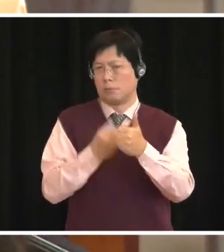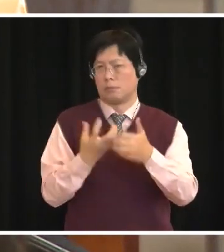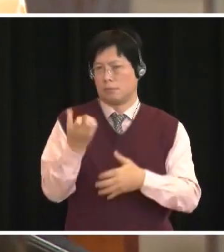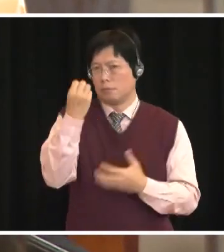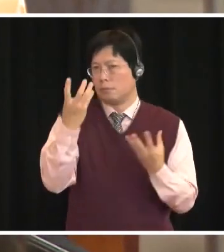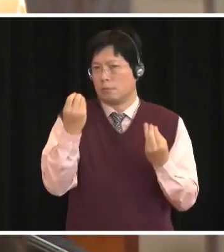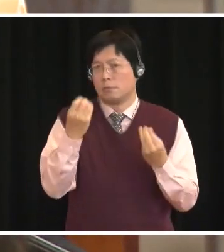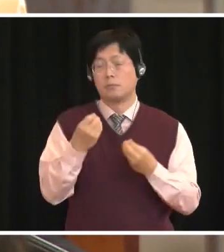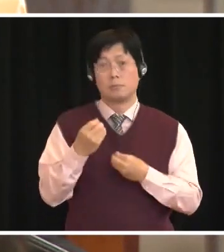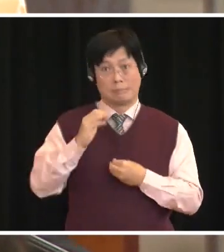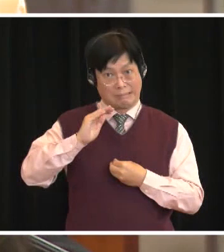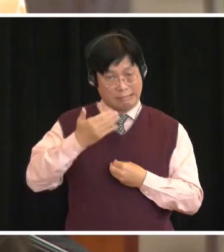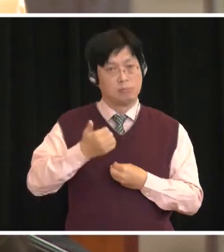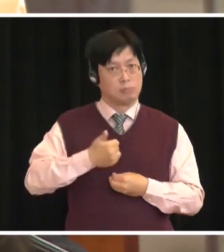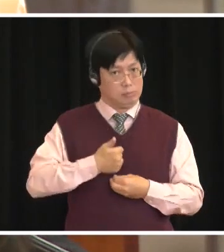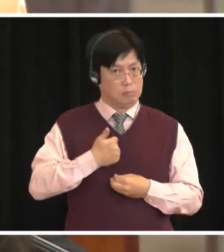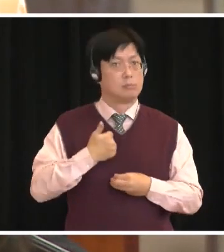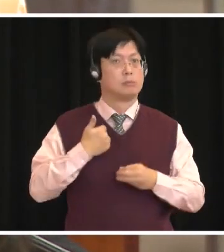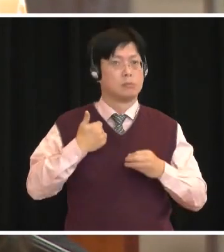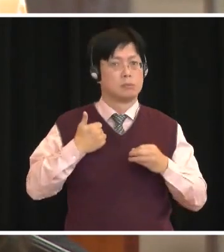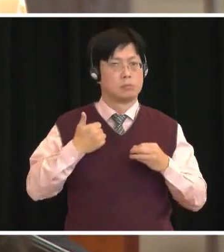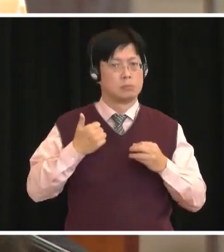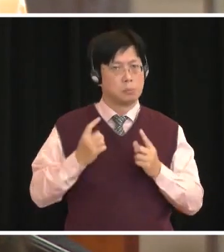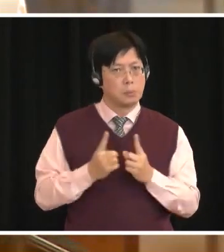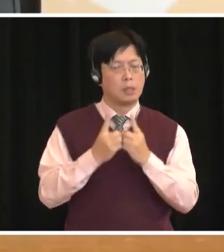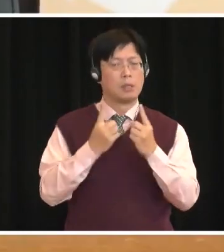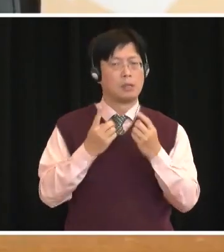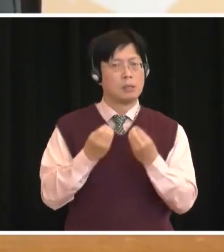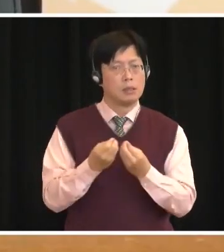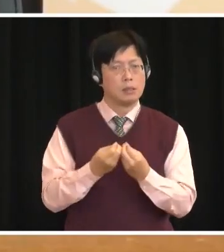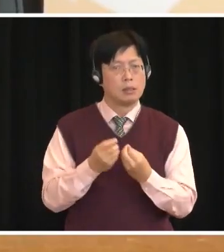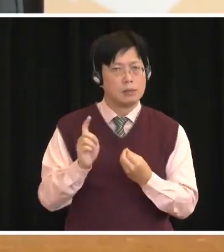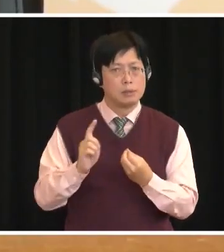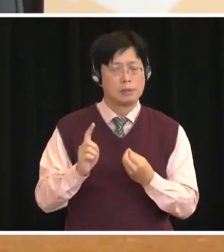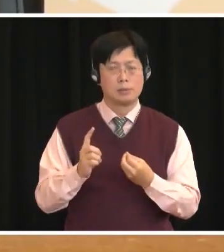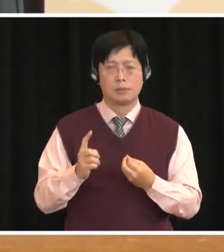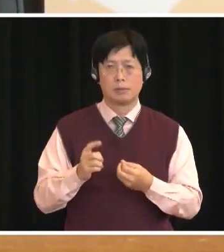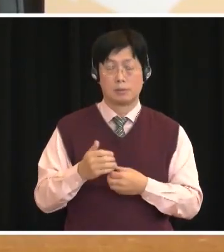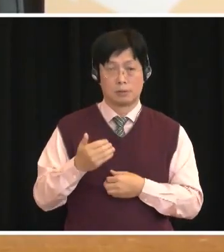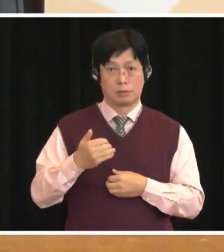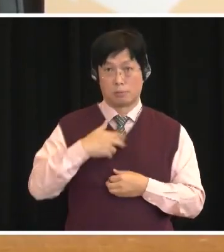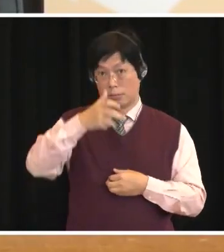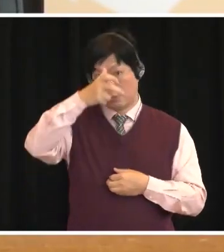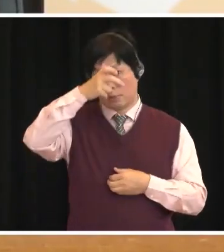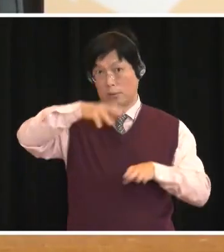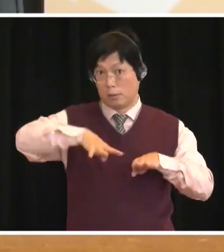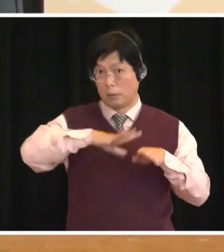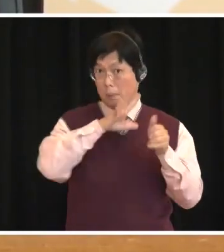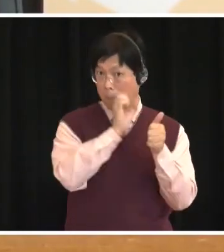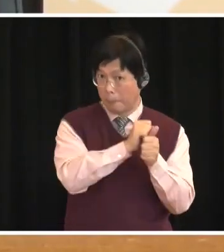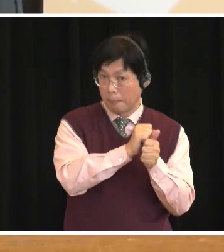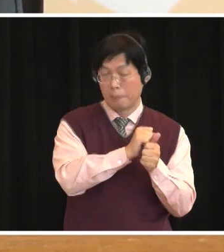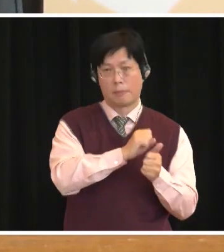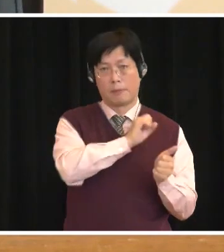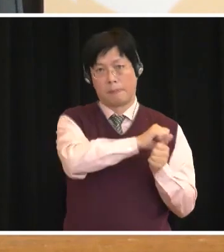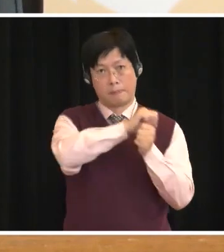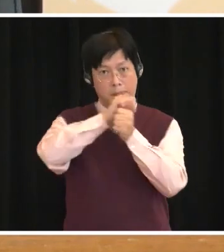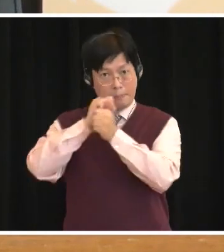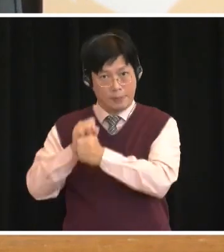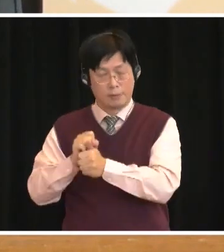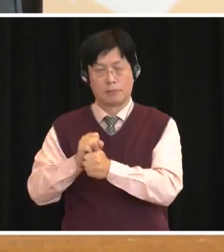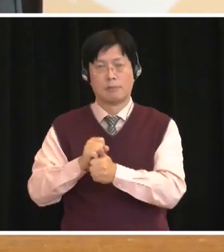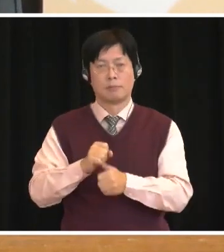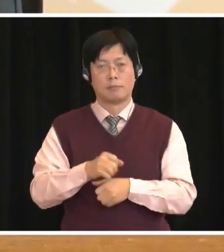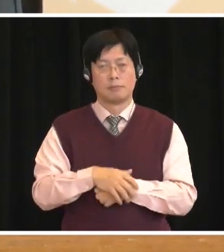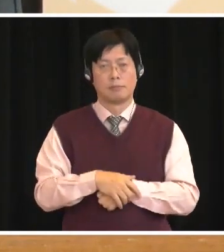don't have the right to order pretrial detention, but in practice,